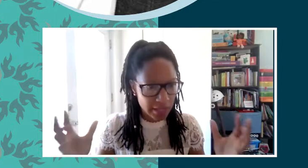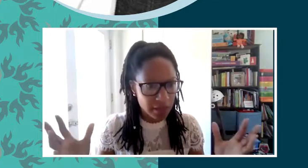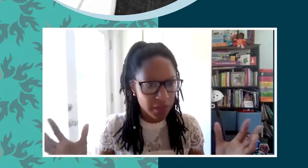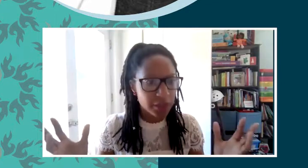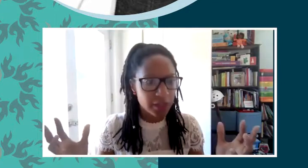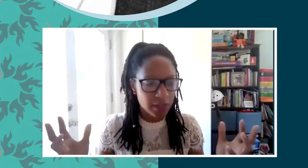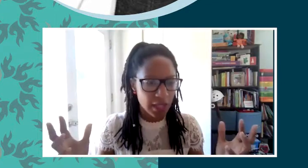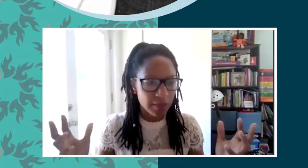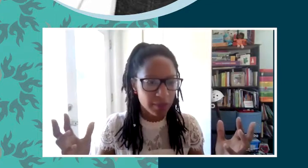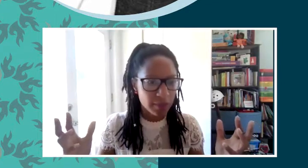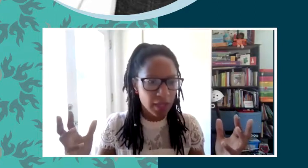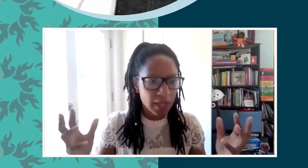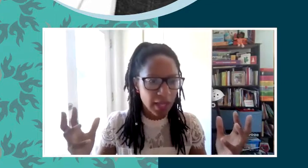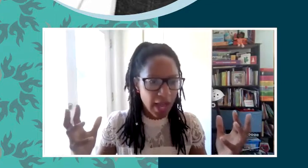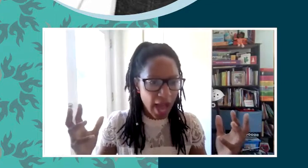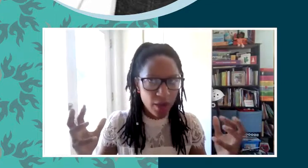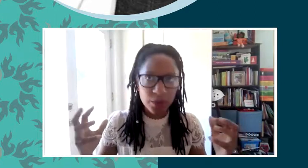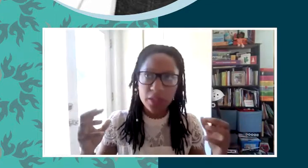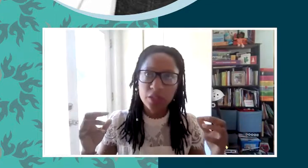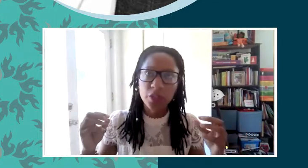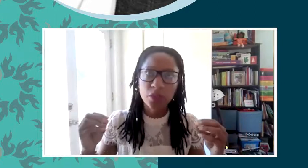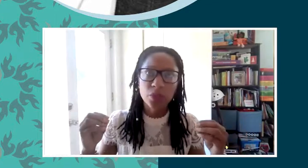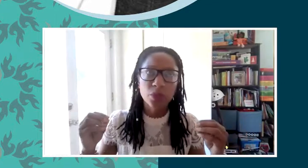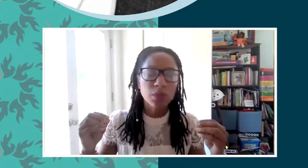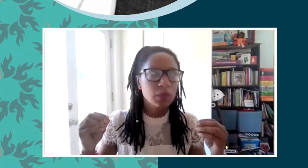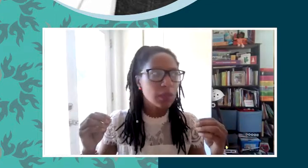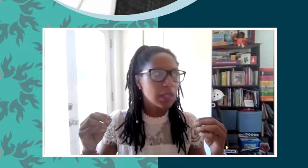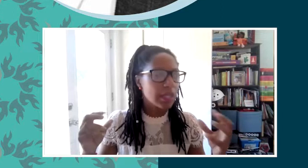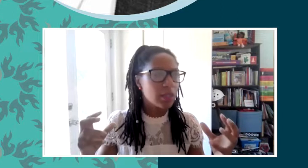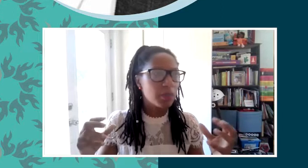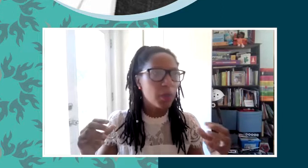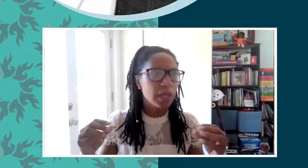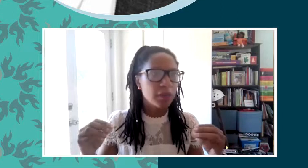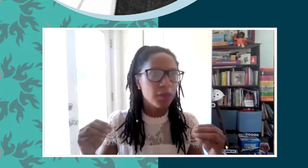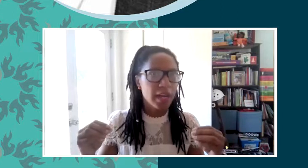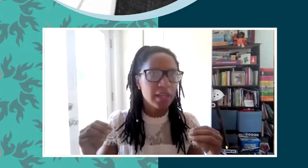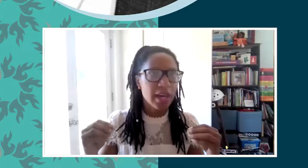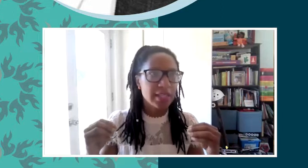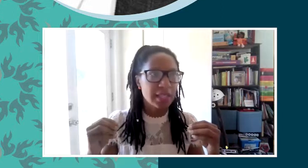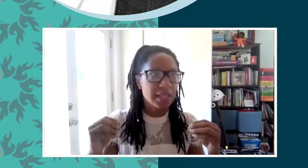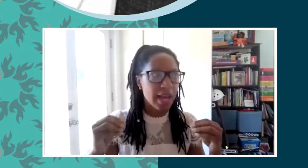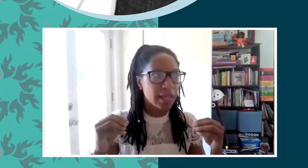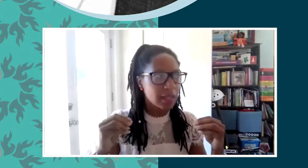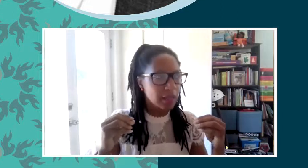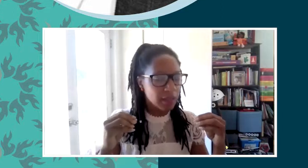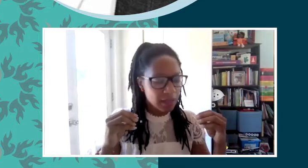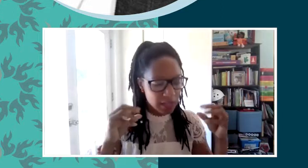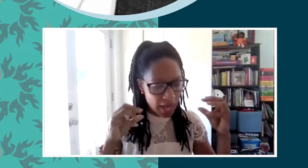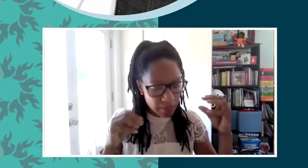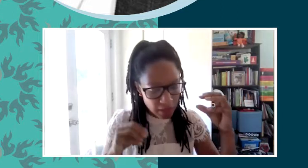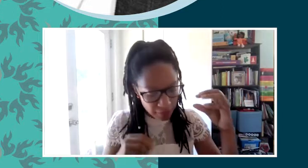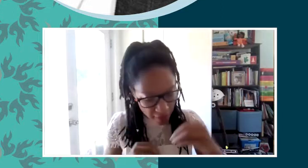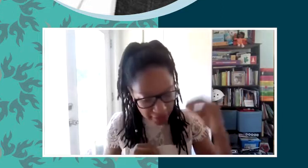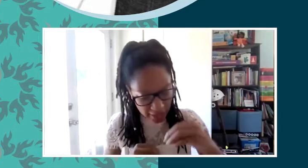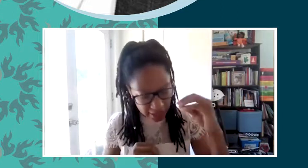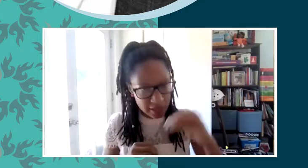within sense of urgency, how did you get to the point of recognizing that